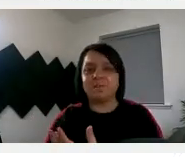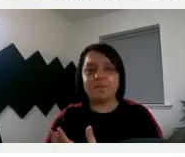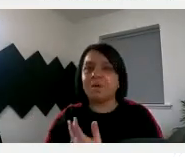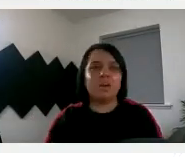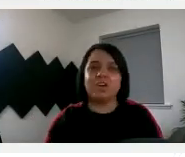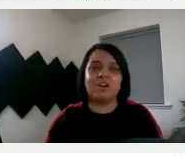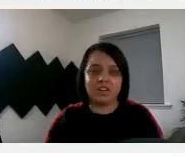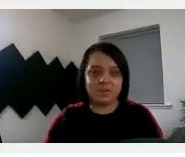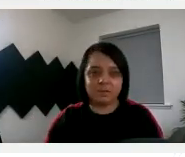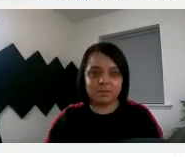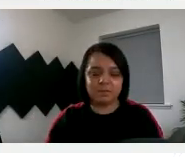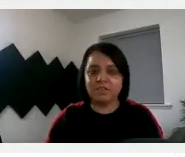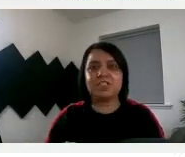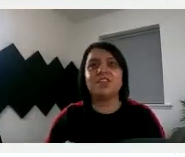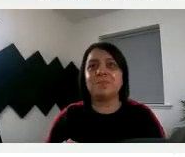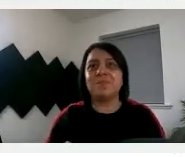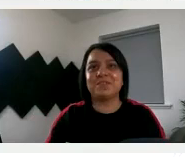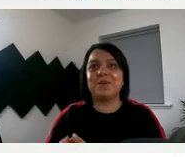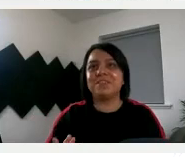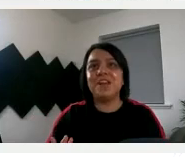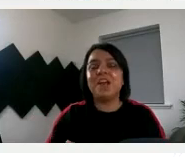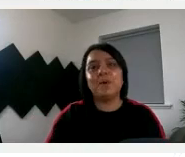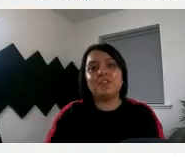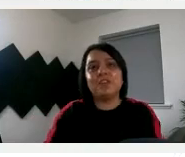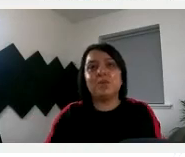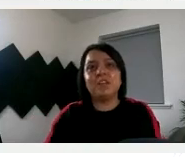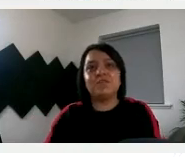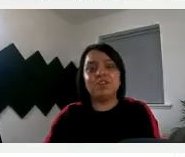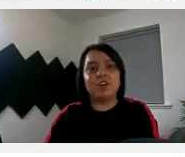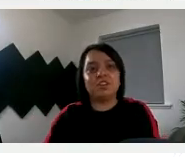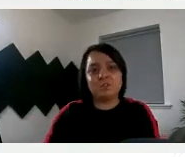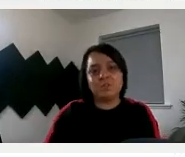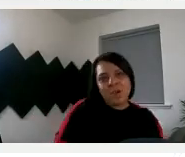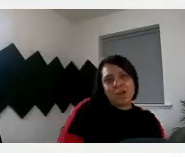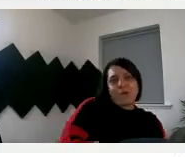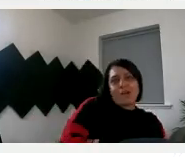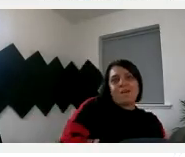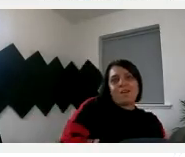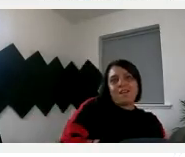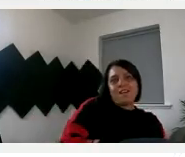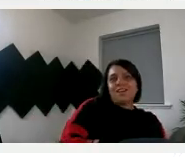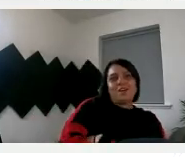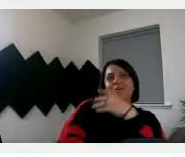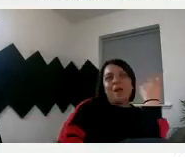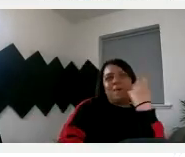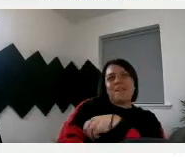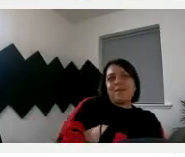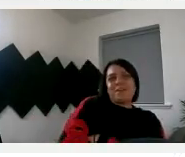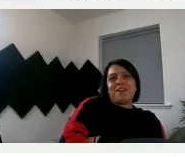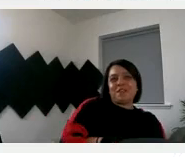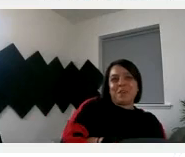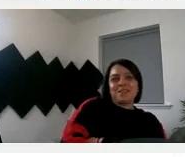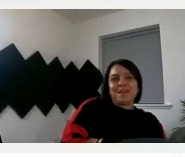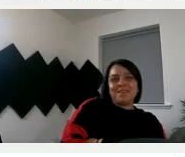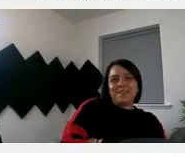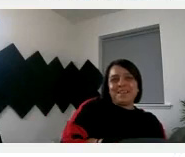that, I'm not gonna hire them, because it's not a professional. Imagine them going in for a doctor's job saying, wagwan man, you know, bare clients